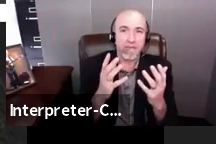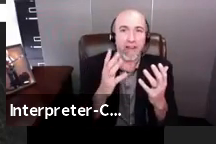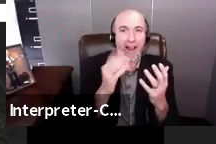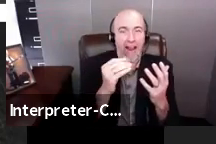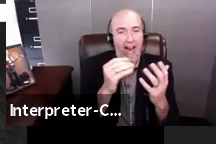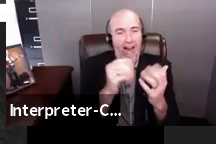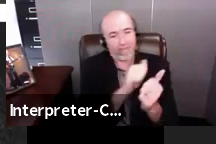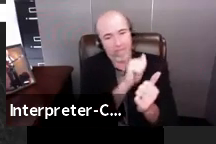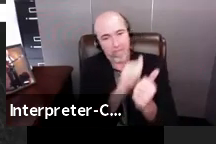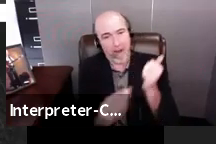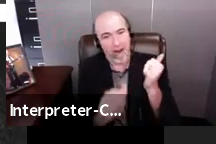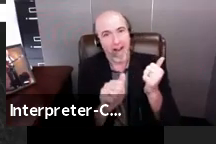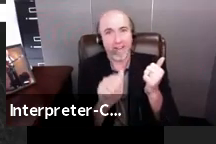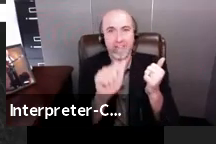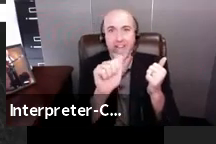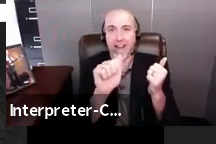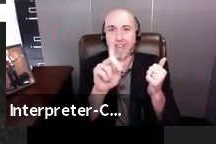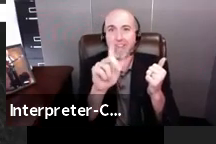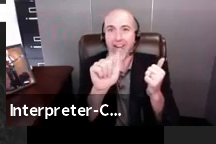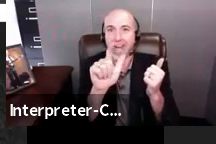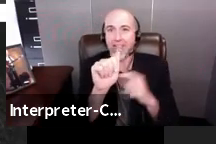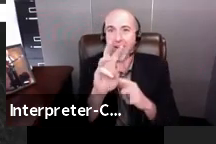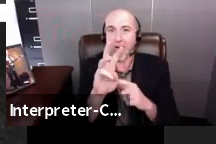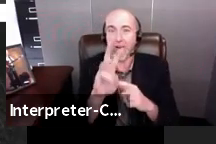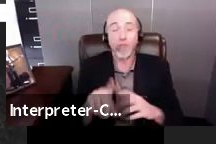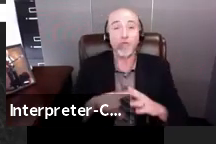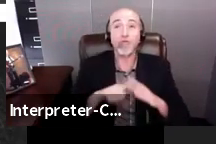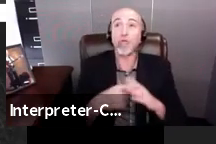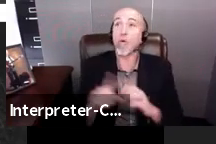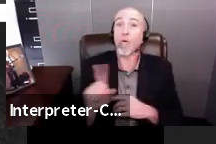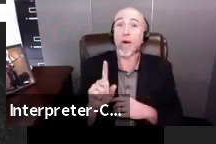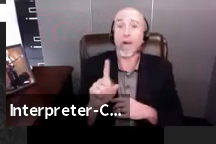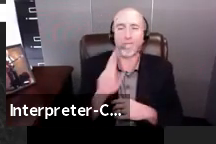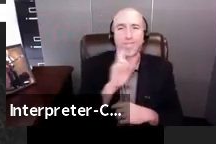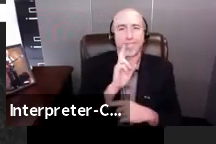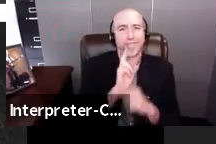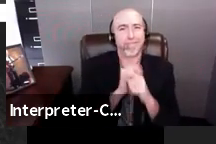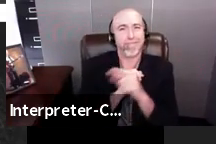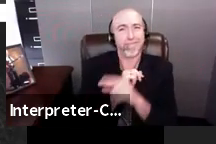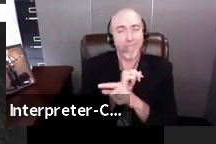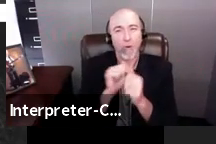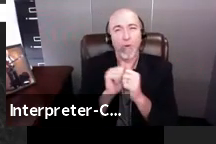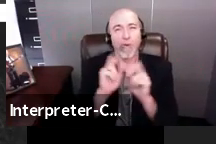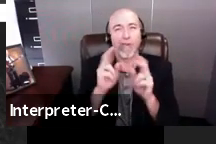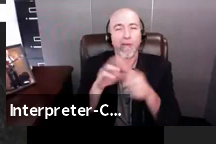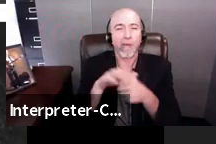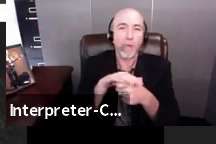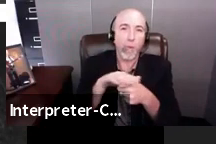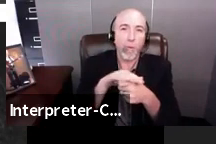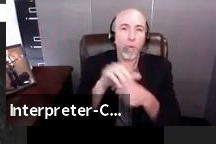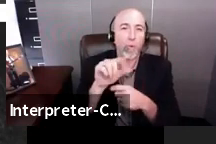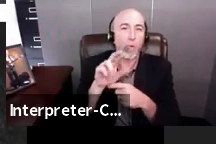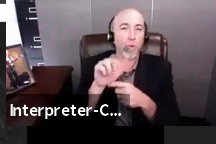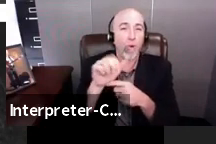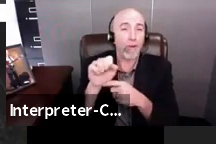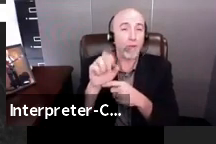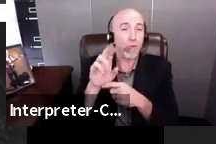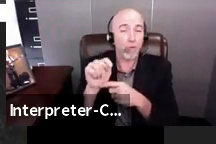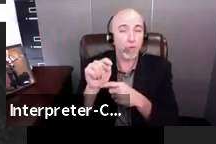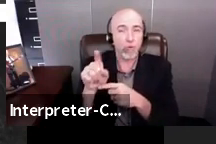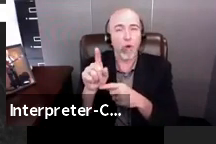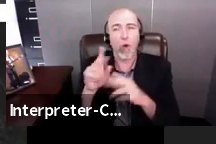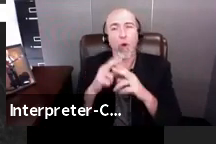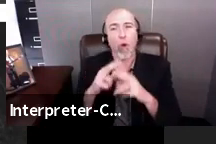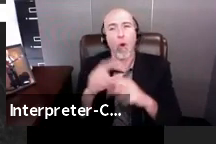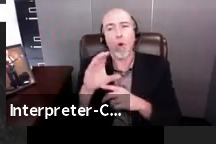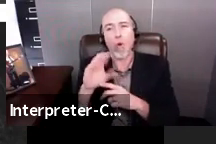ADA. It started in Houston with a local grassroots organization called the Coalition for